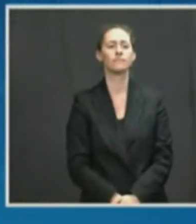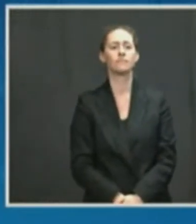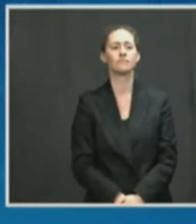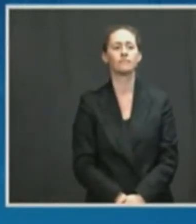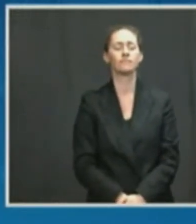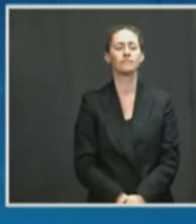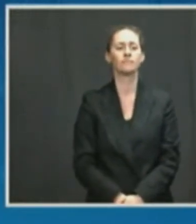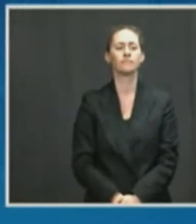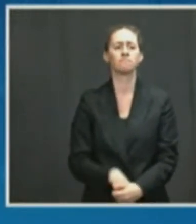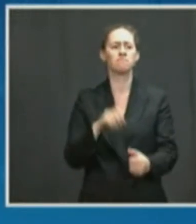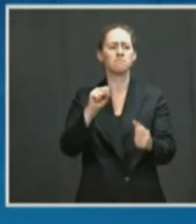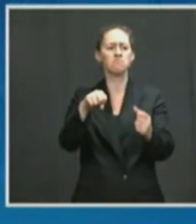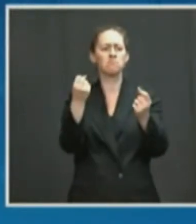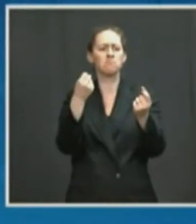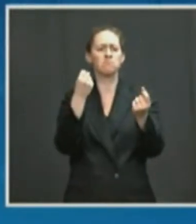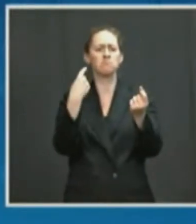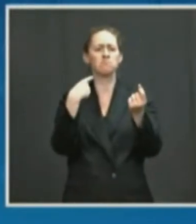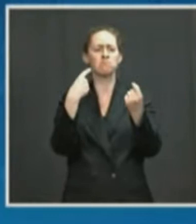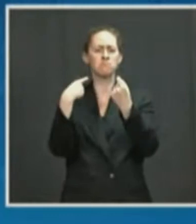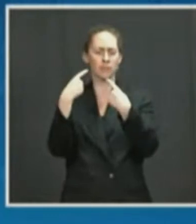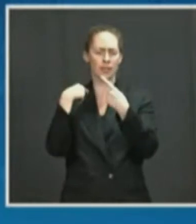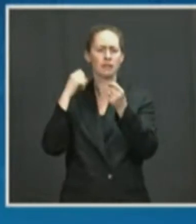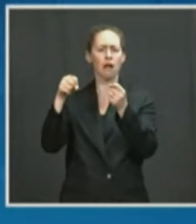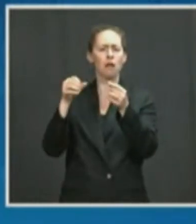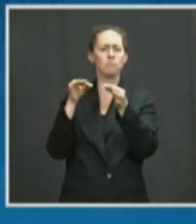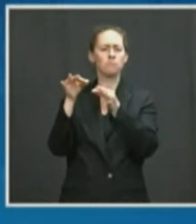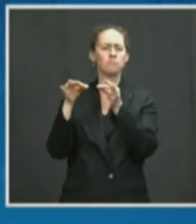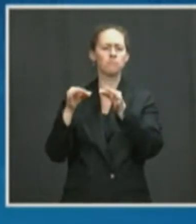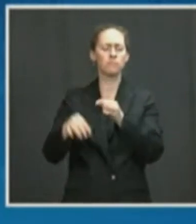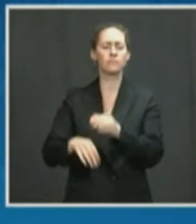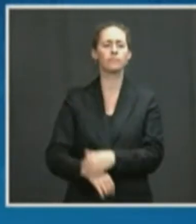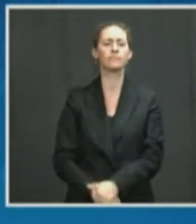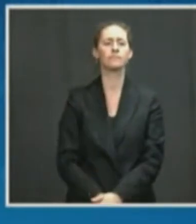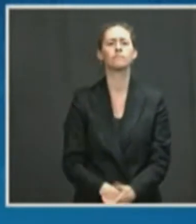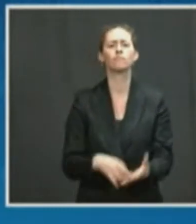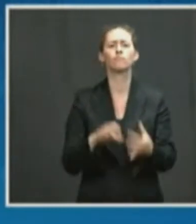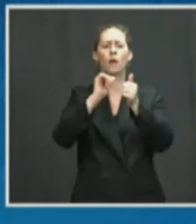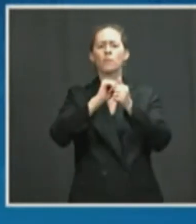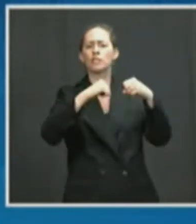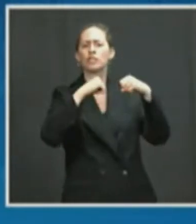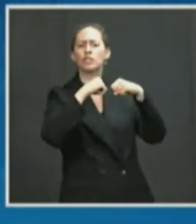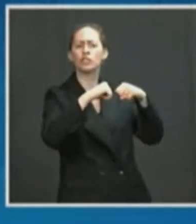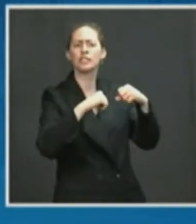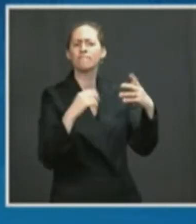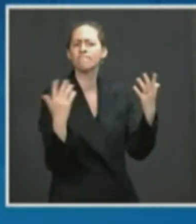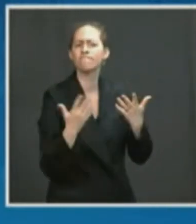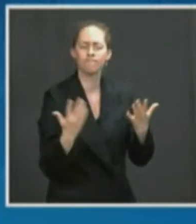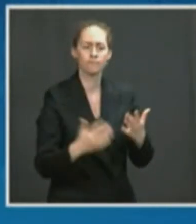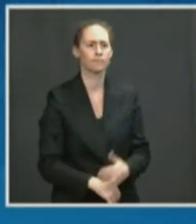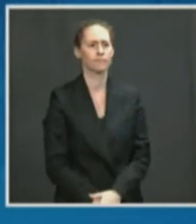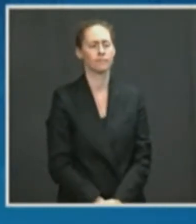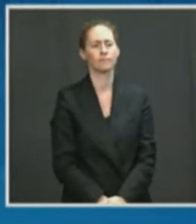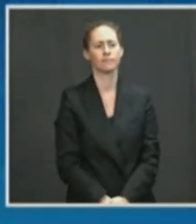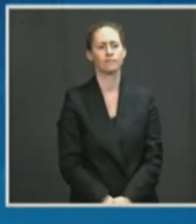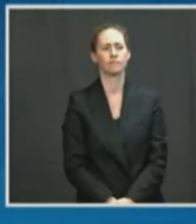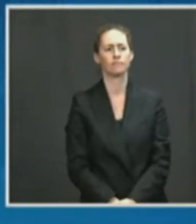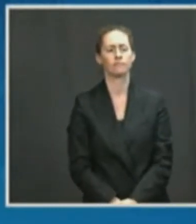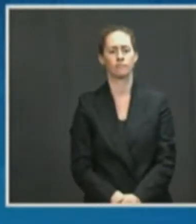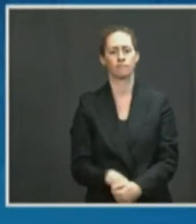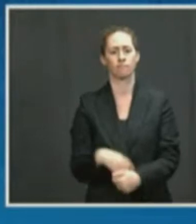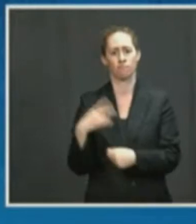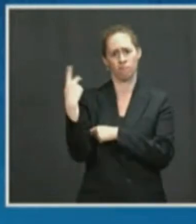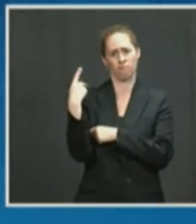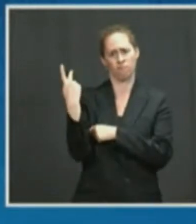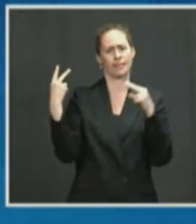those agreements. First, on the issue of security, is probably one of the highest priorities for each of our nations. The President and